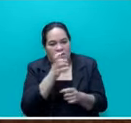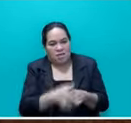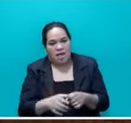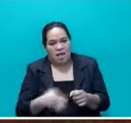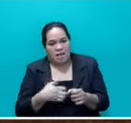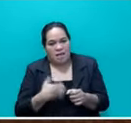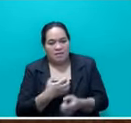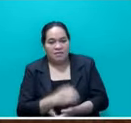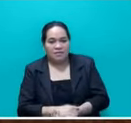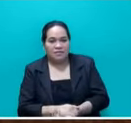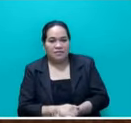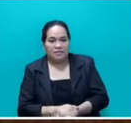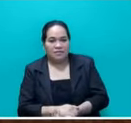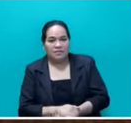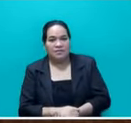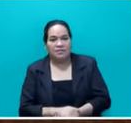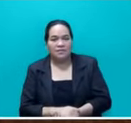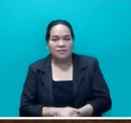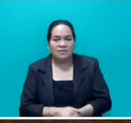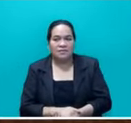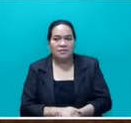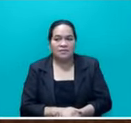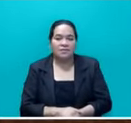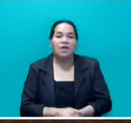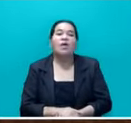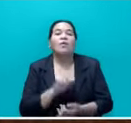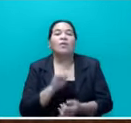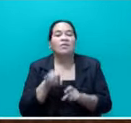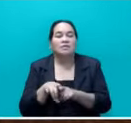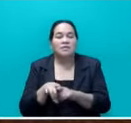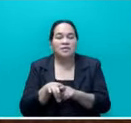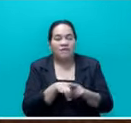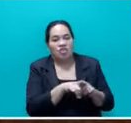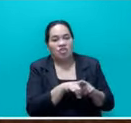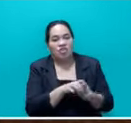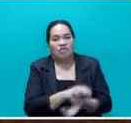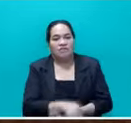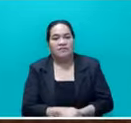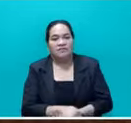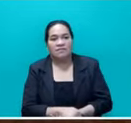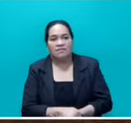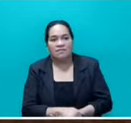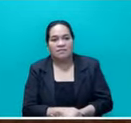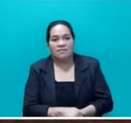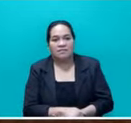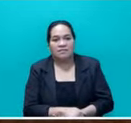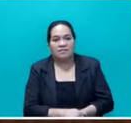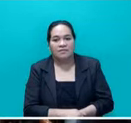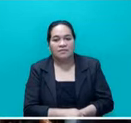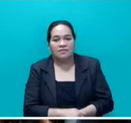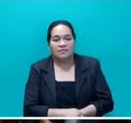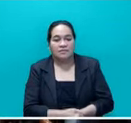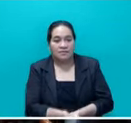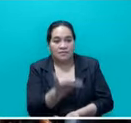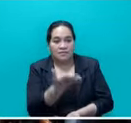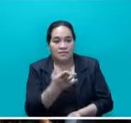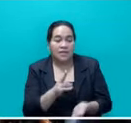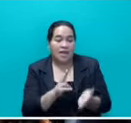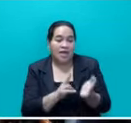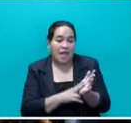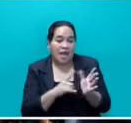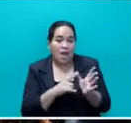So that's the definition. Thank you. Thank you, Honourable Nikanawai. Honourable Chairman,